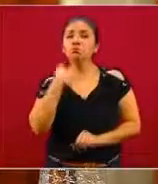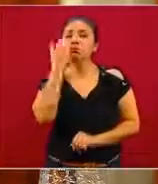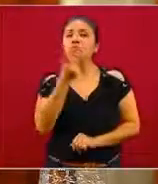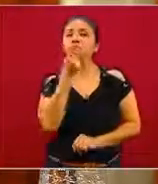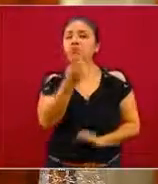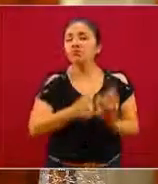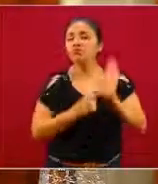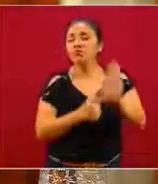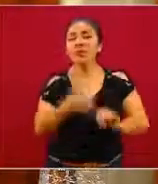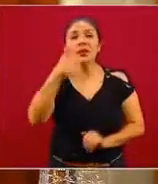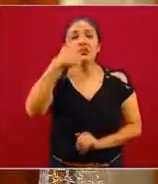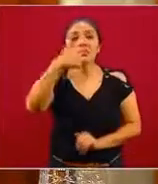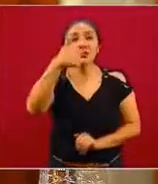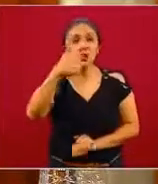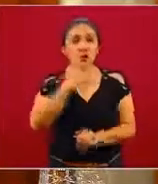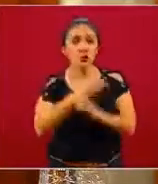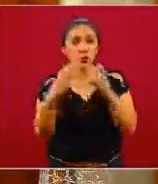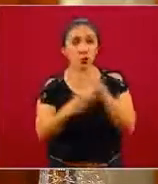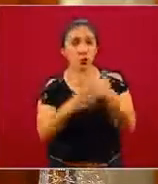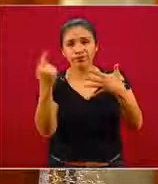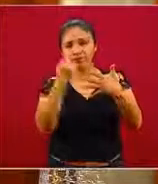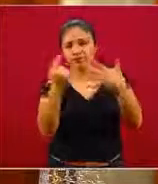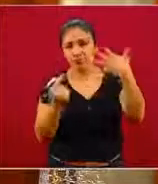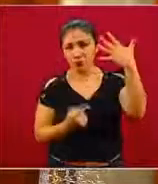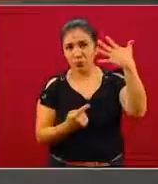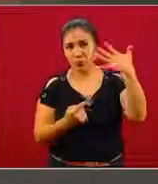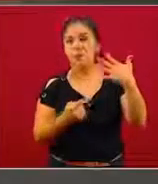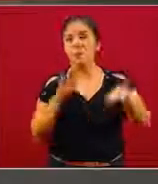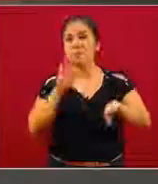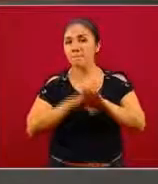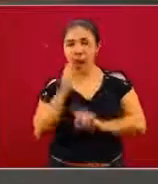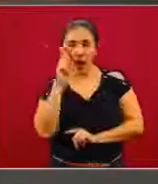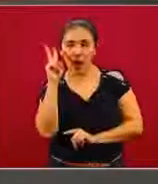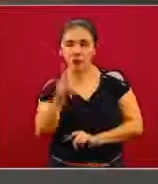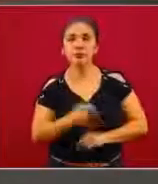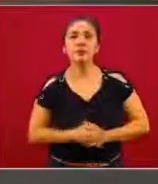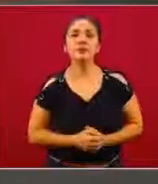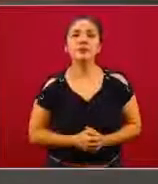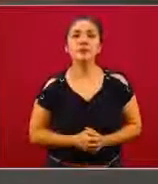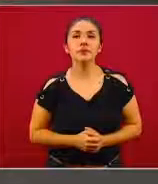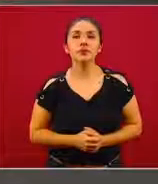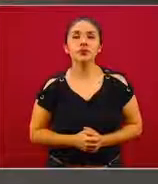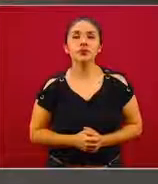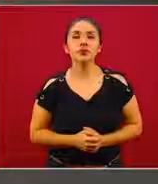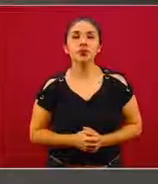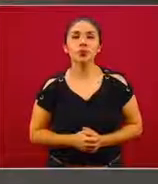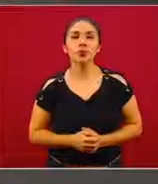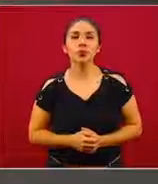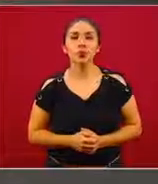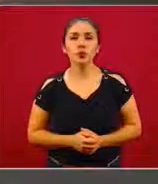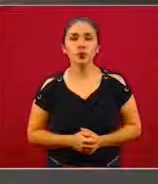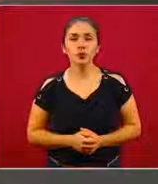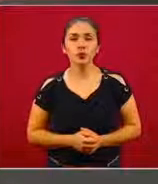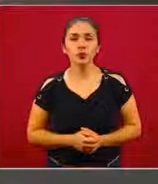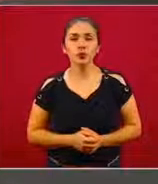teens, and I want to point out 6 of the most noteworthy.